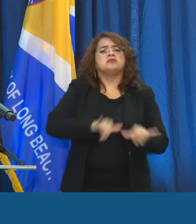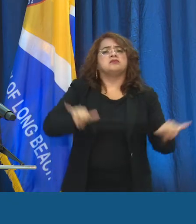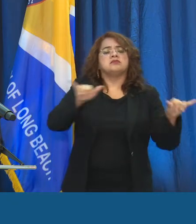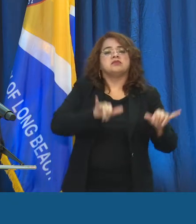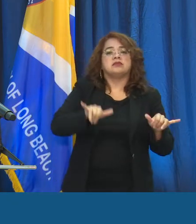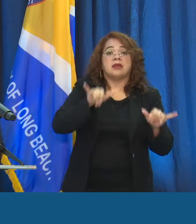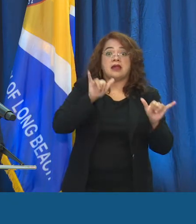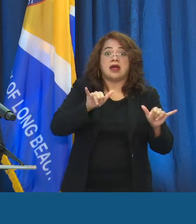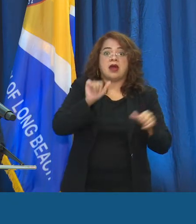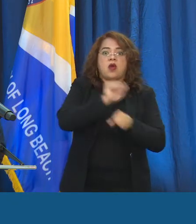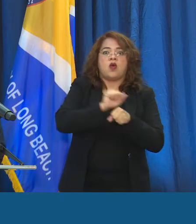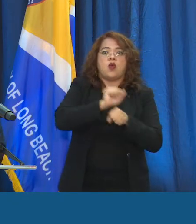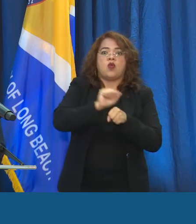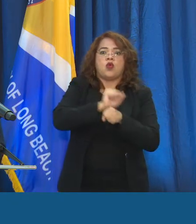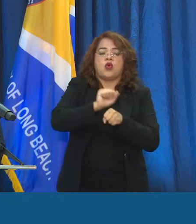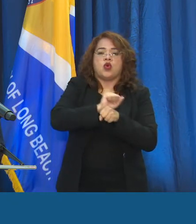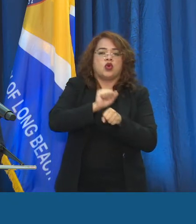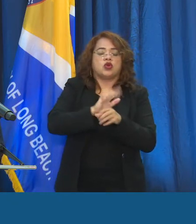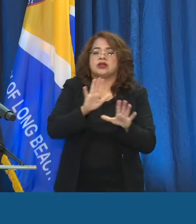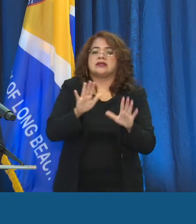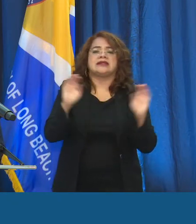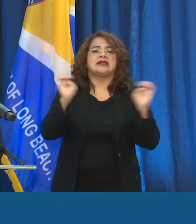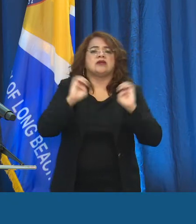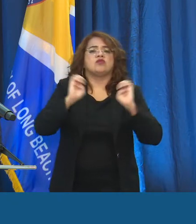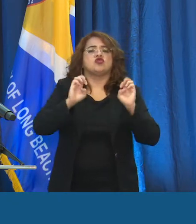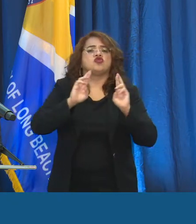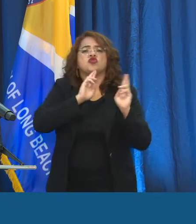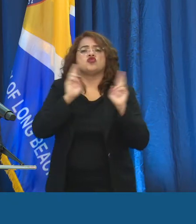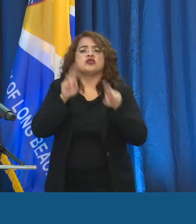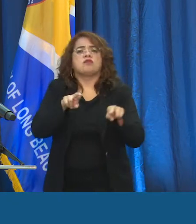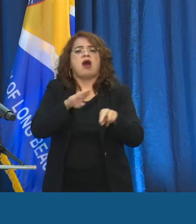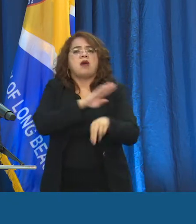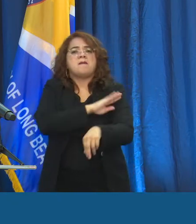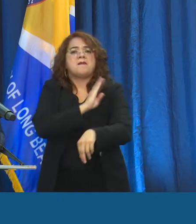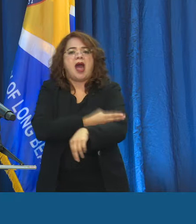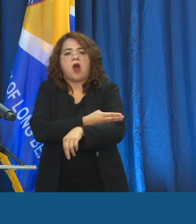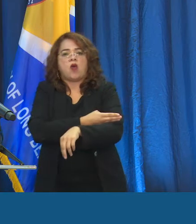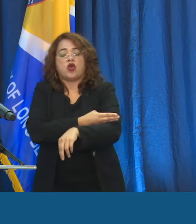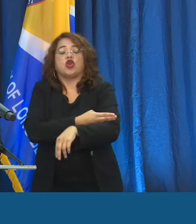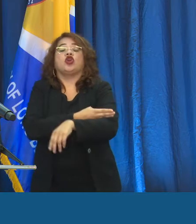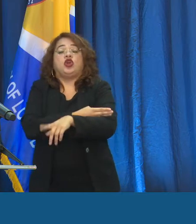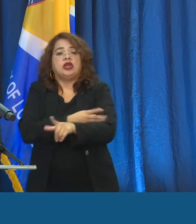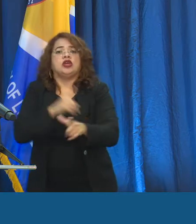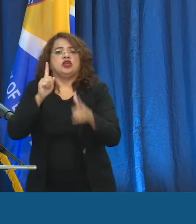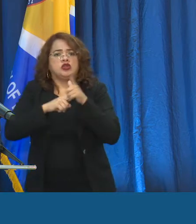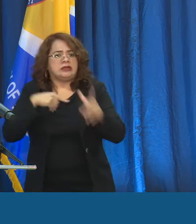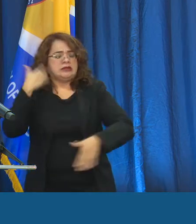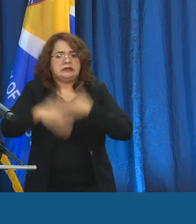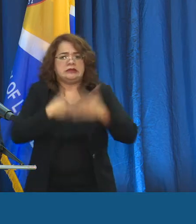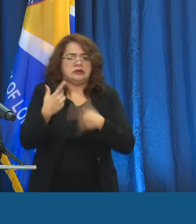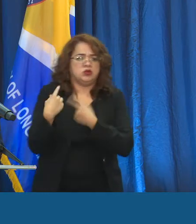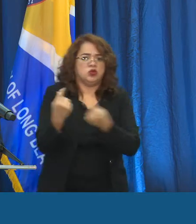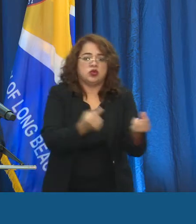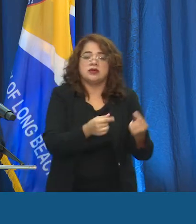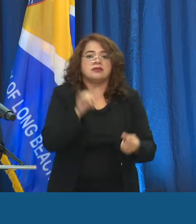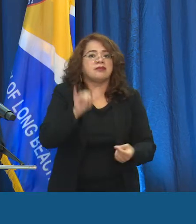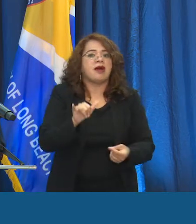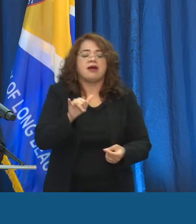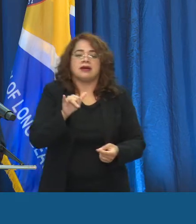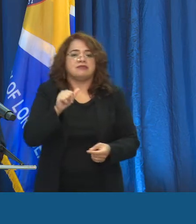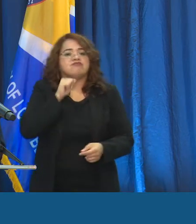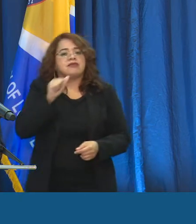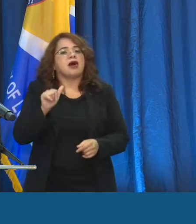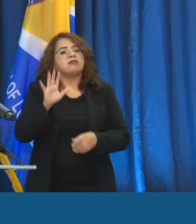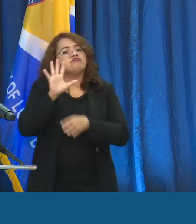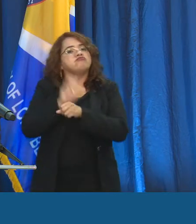divert workers through the emergency response powers to do things that they have never done before. It has impacted our